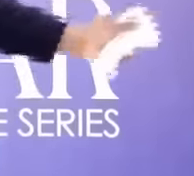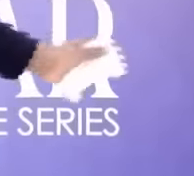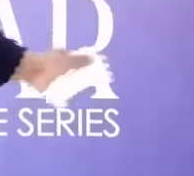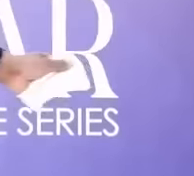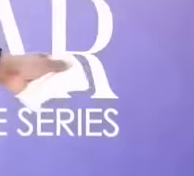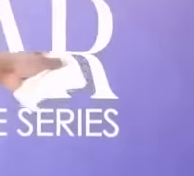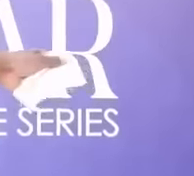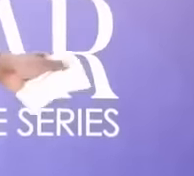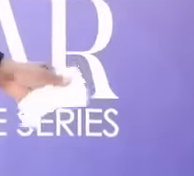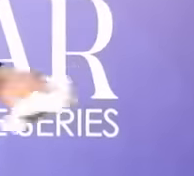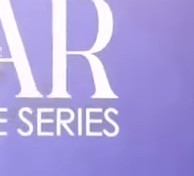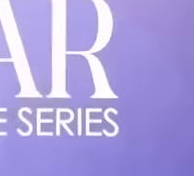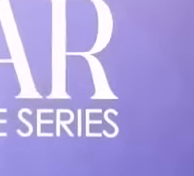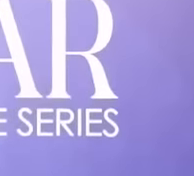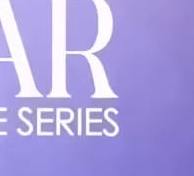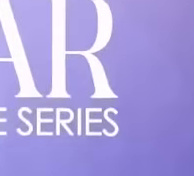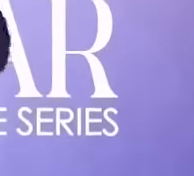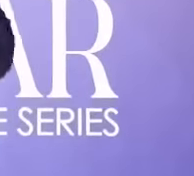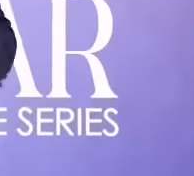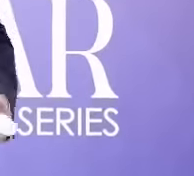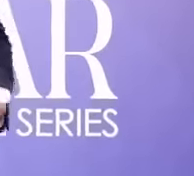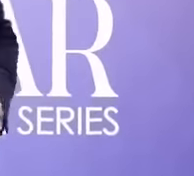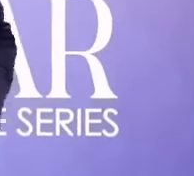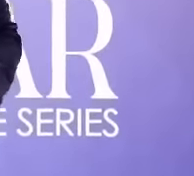Then they live lawlessly.